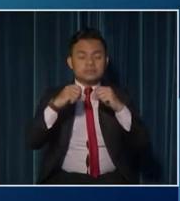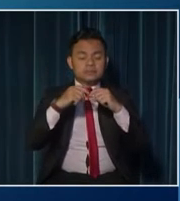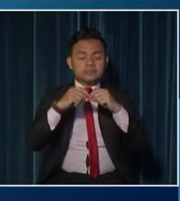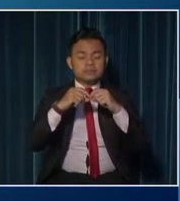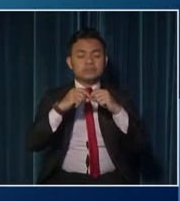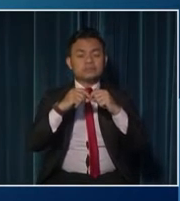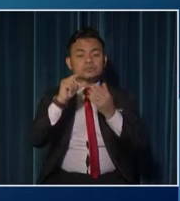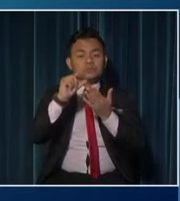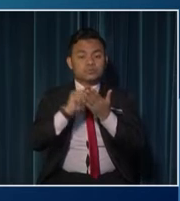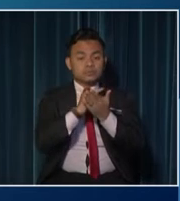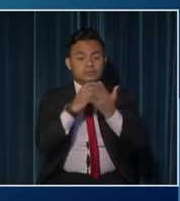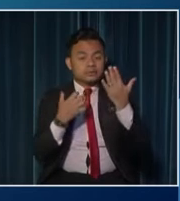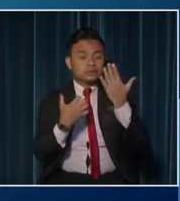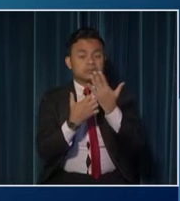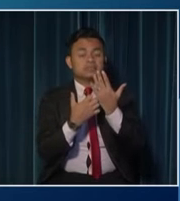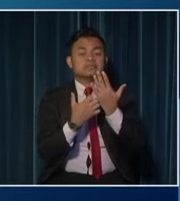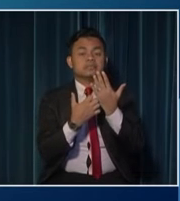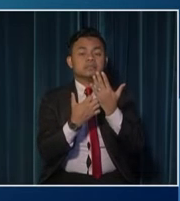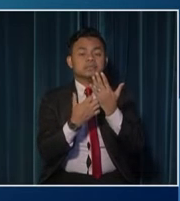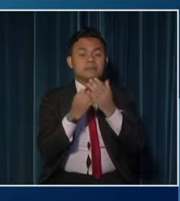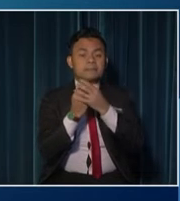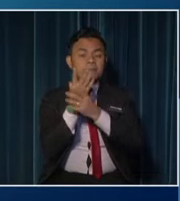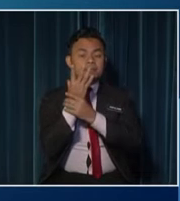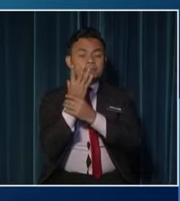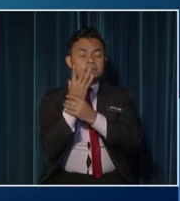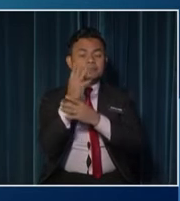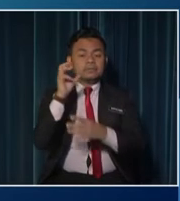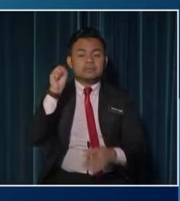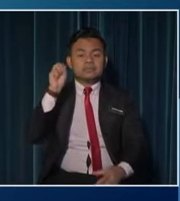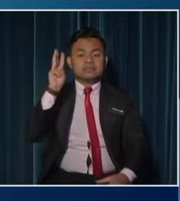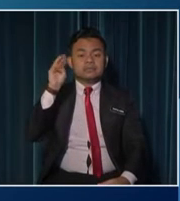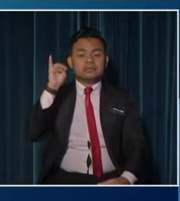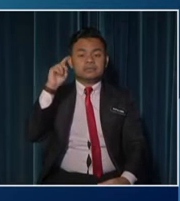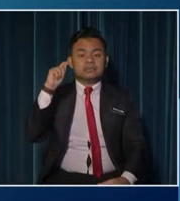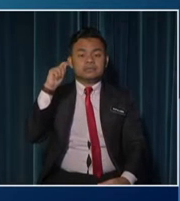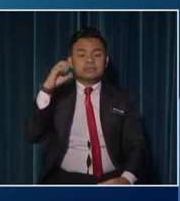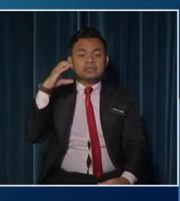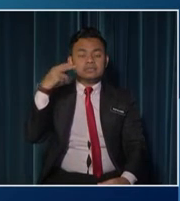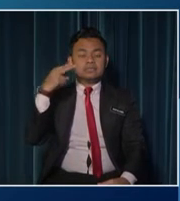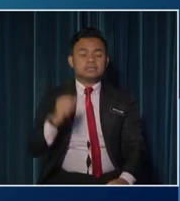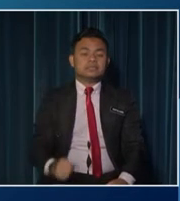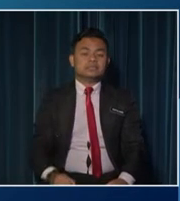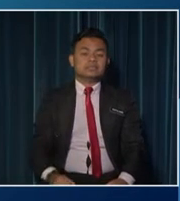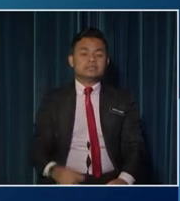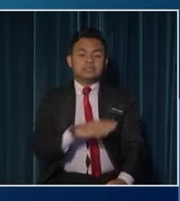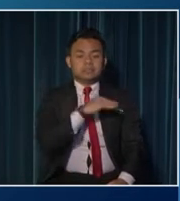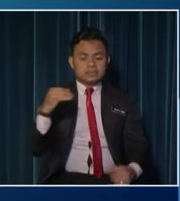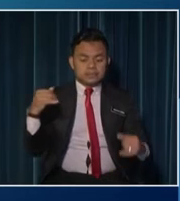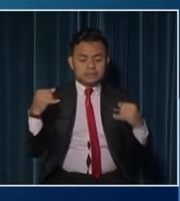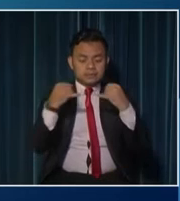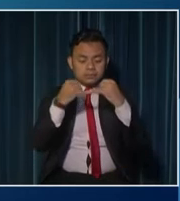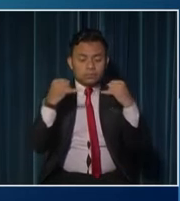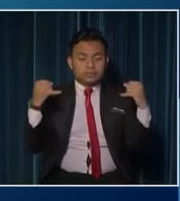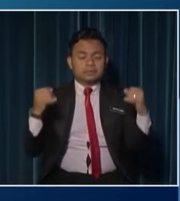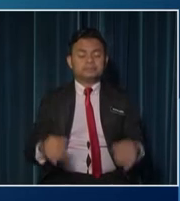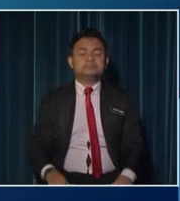cell, bulb, switch, and connecting wires. Fourth, you will be